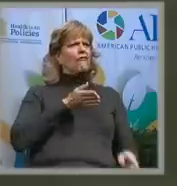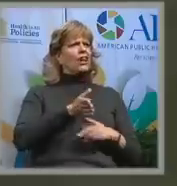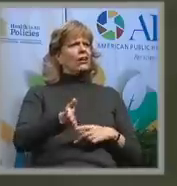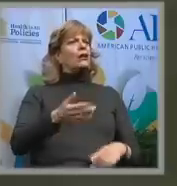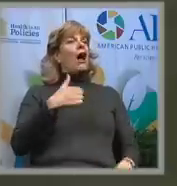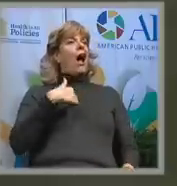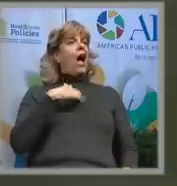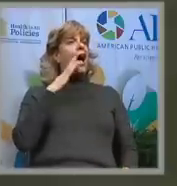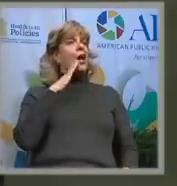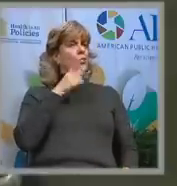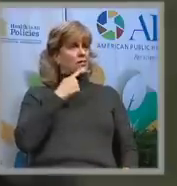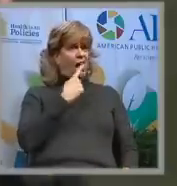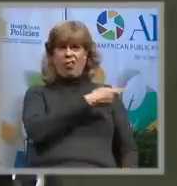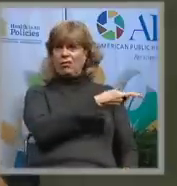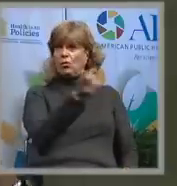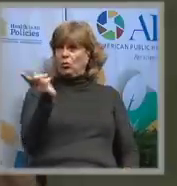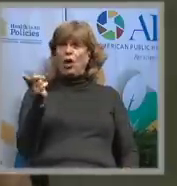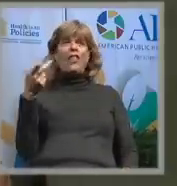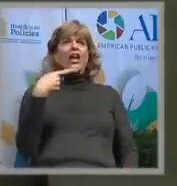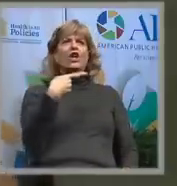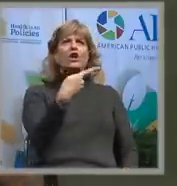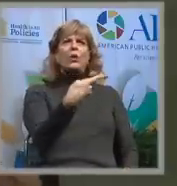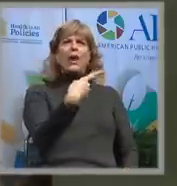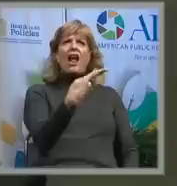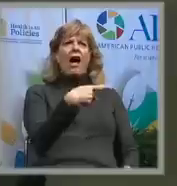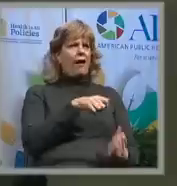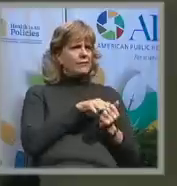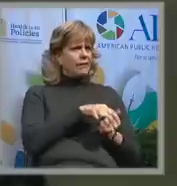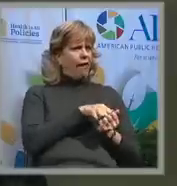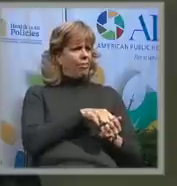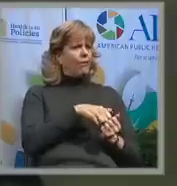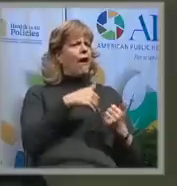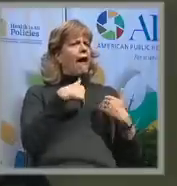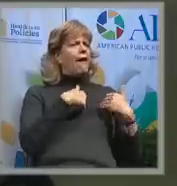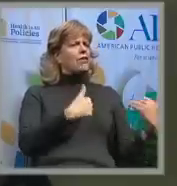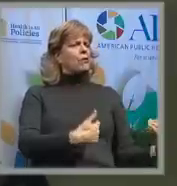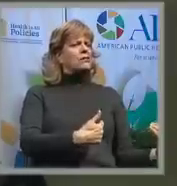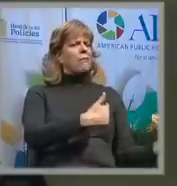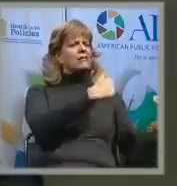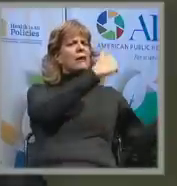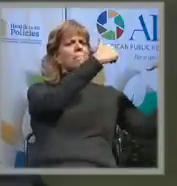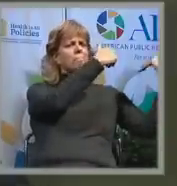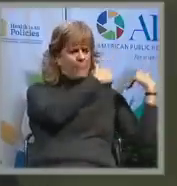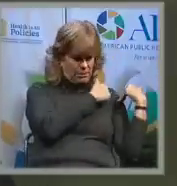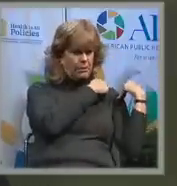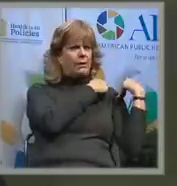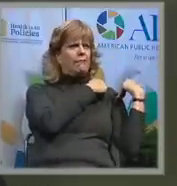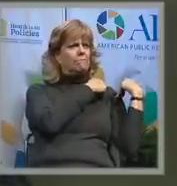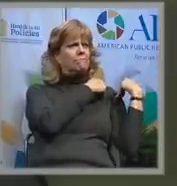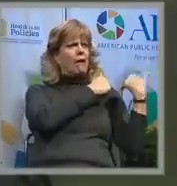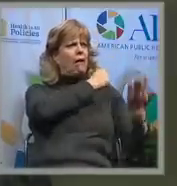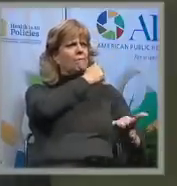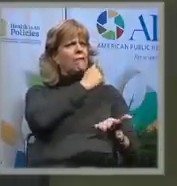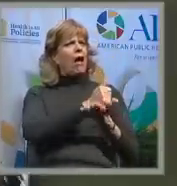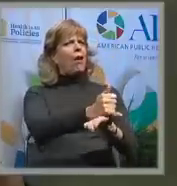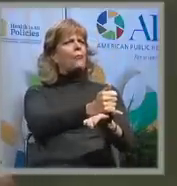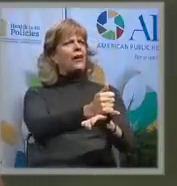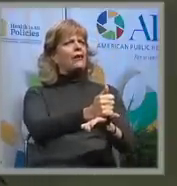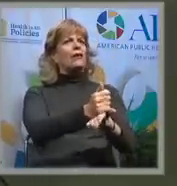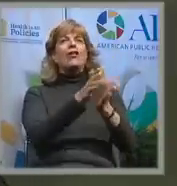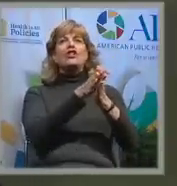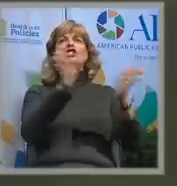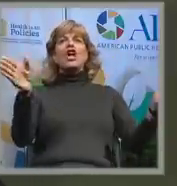would argue that you and I together, we have the responsibility of helping the